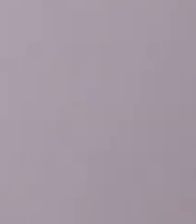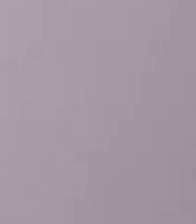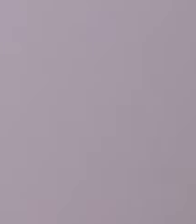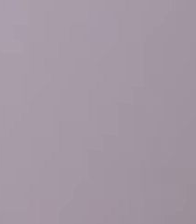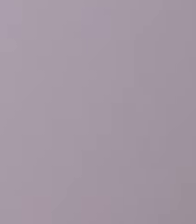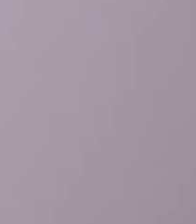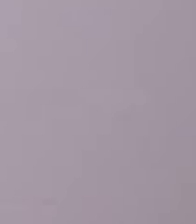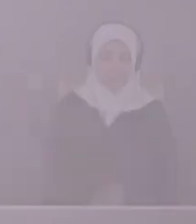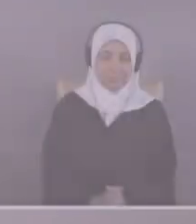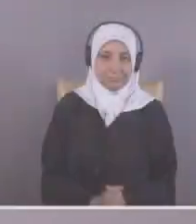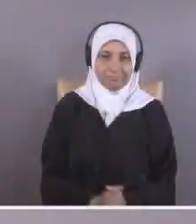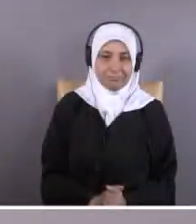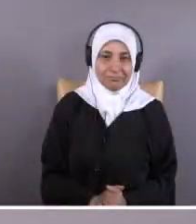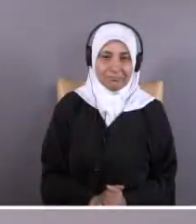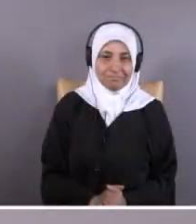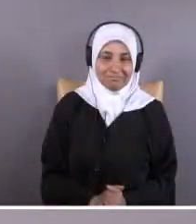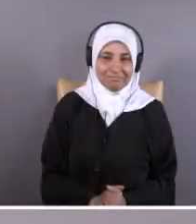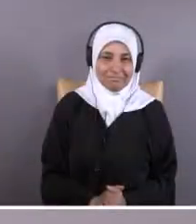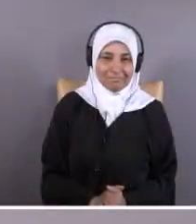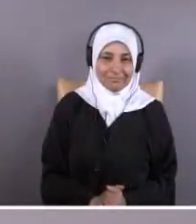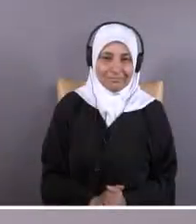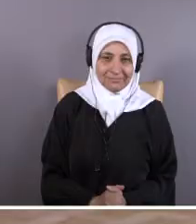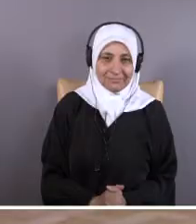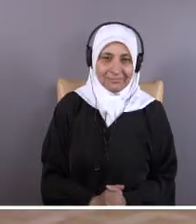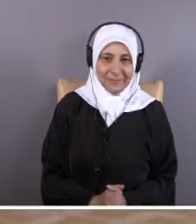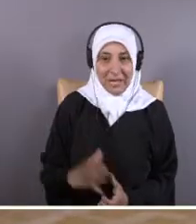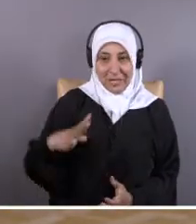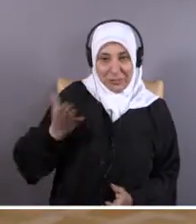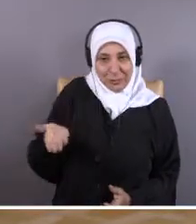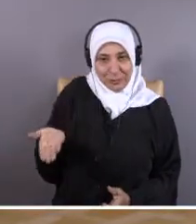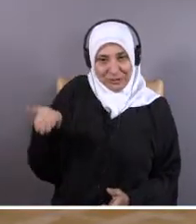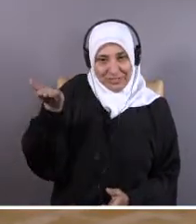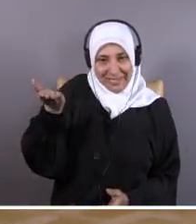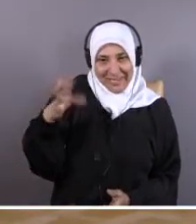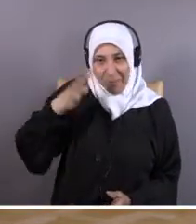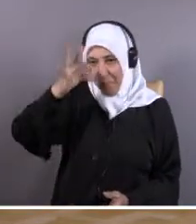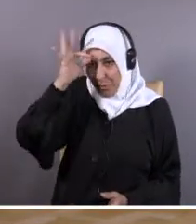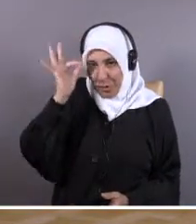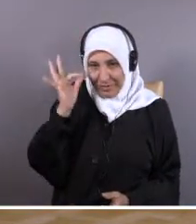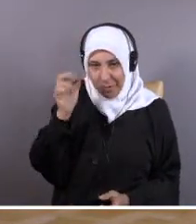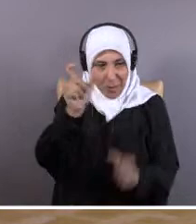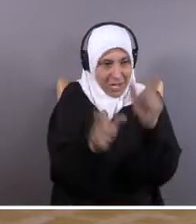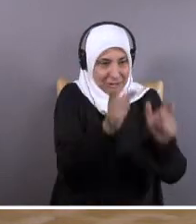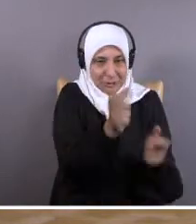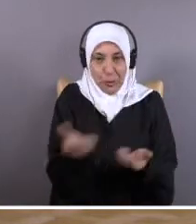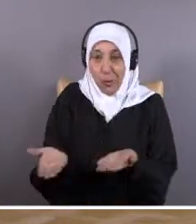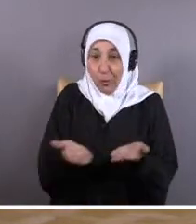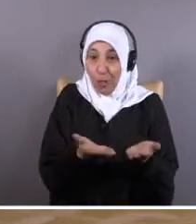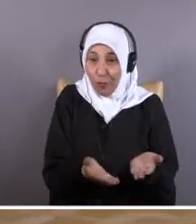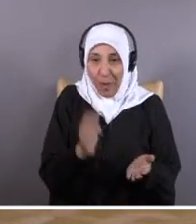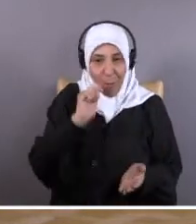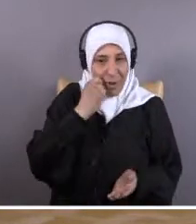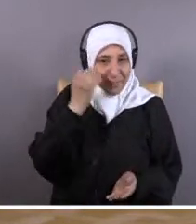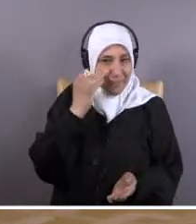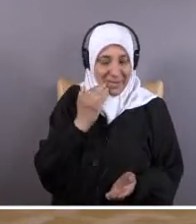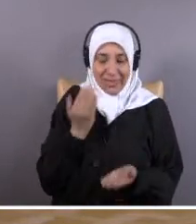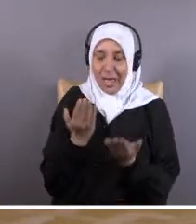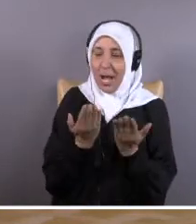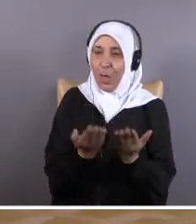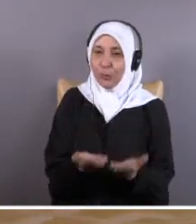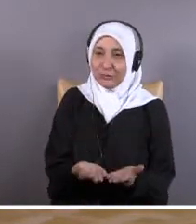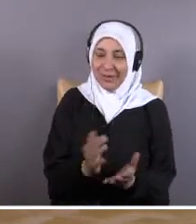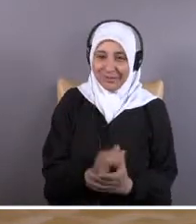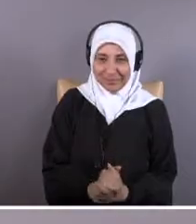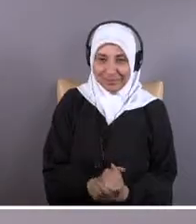Your Royal Highness, Your Excellency, distinguished guests, ladies and gentlemen, welcome to our closing